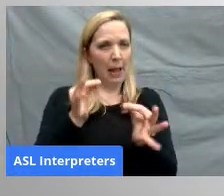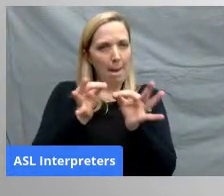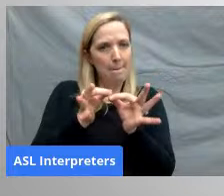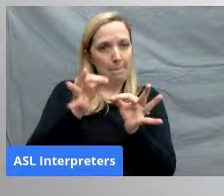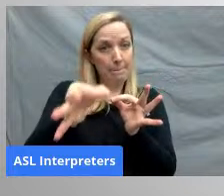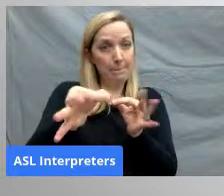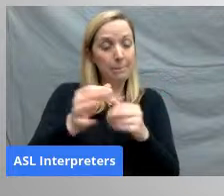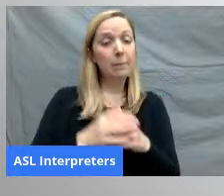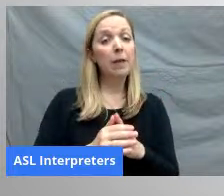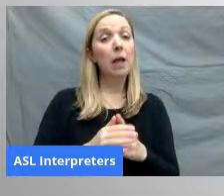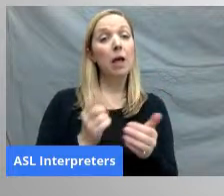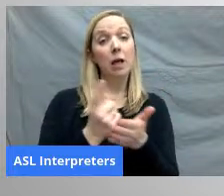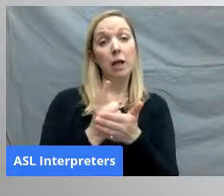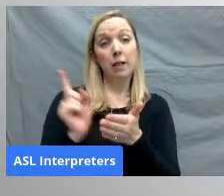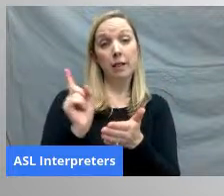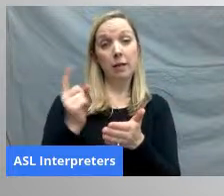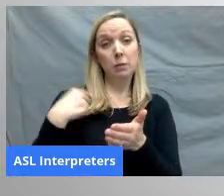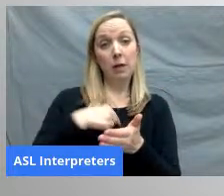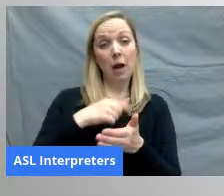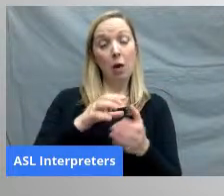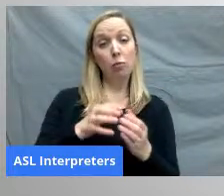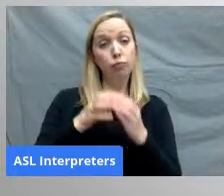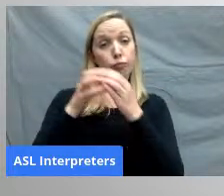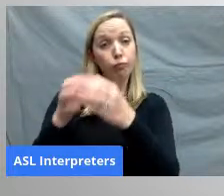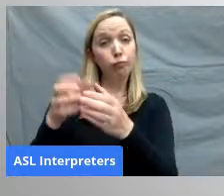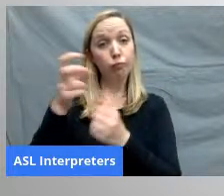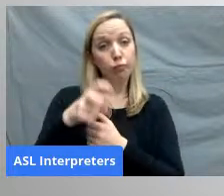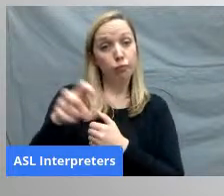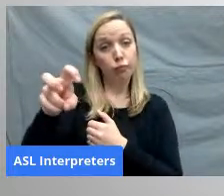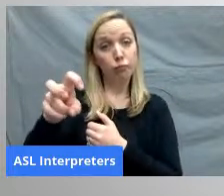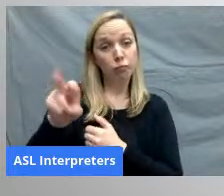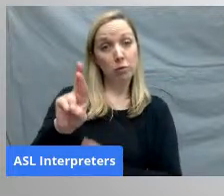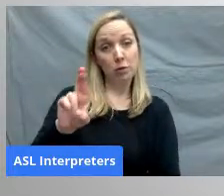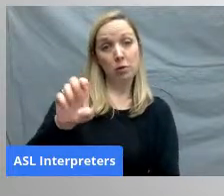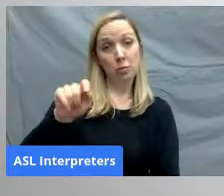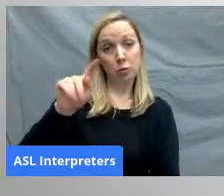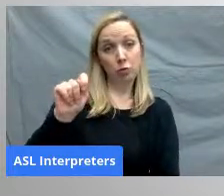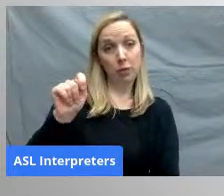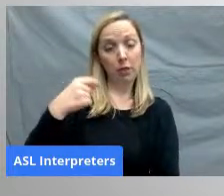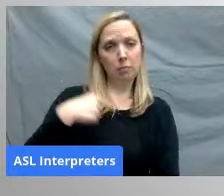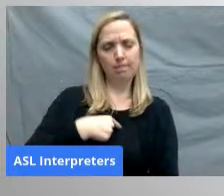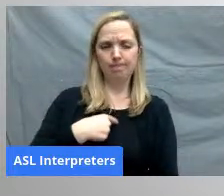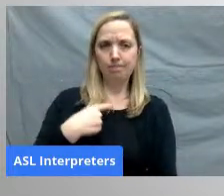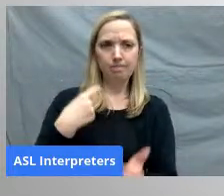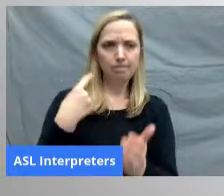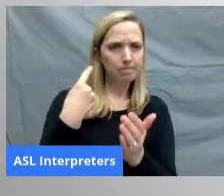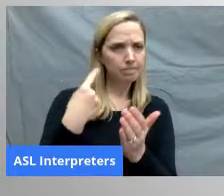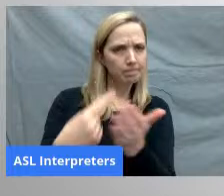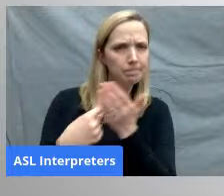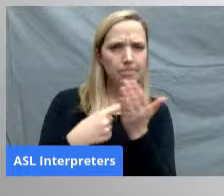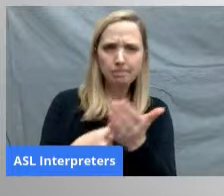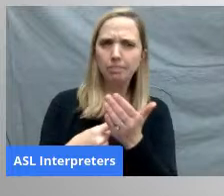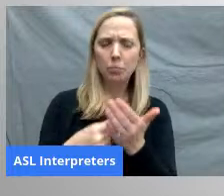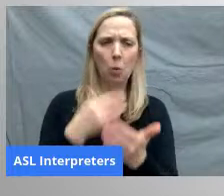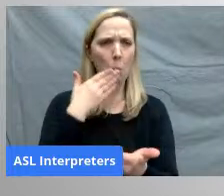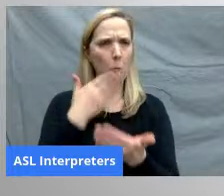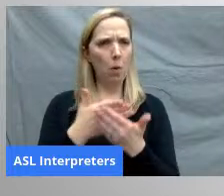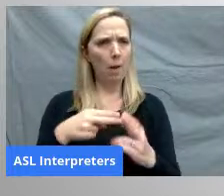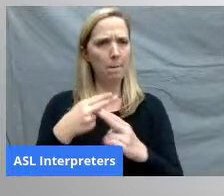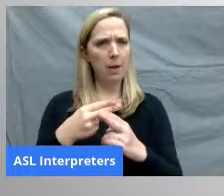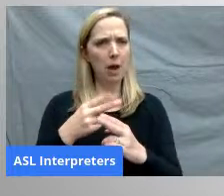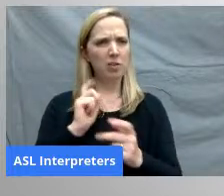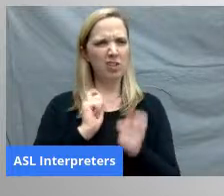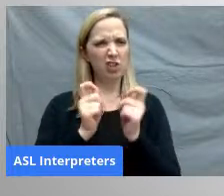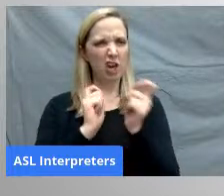had a pretty, I think, fruitful discussion about our committees. And there are some changes that there was some consensus